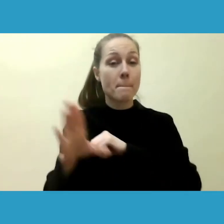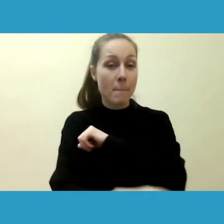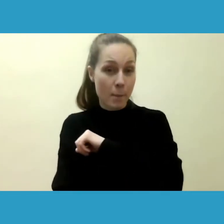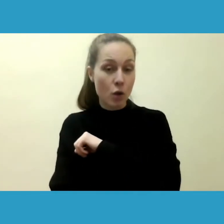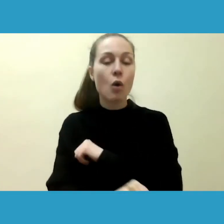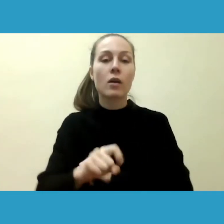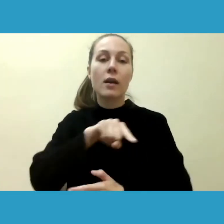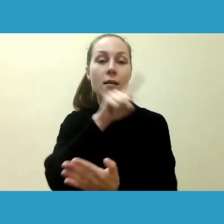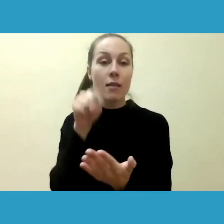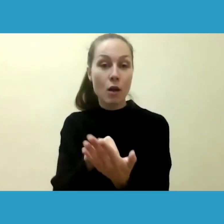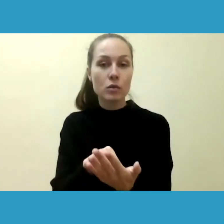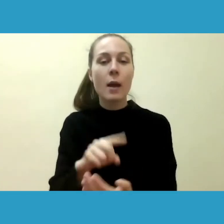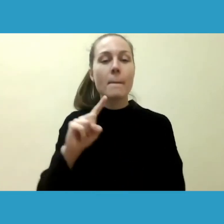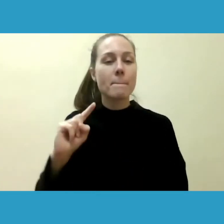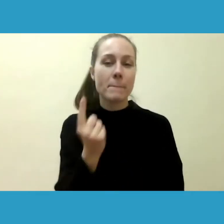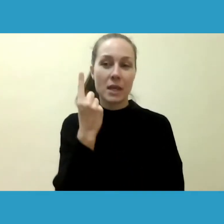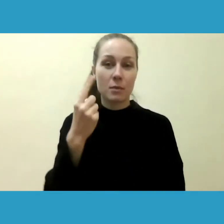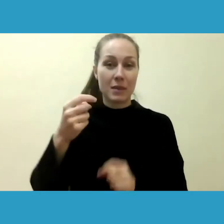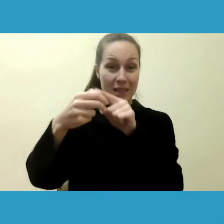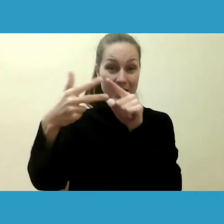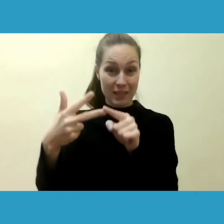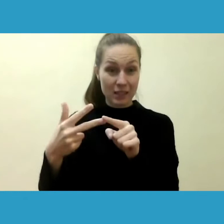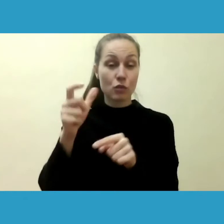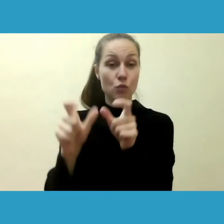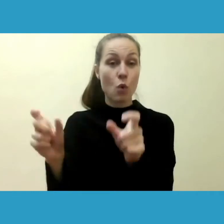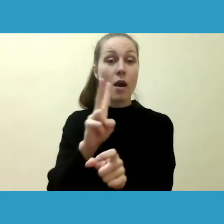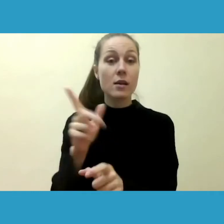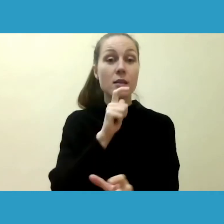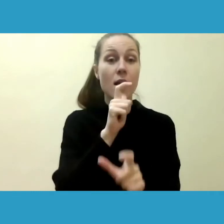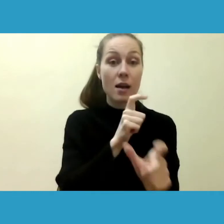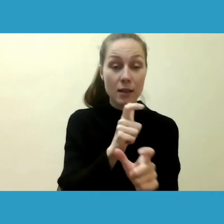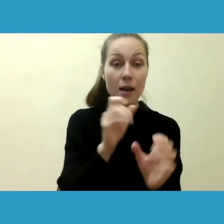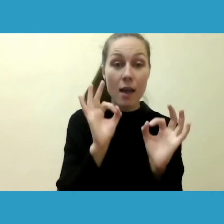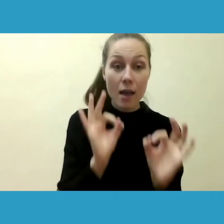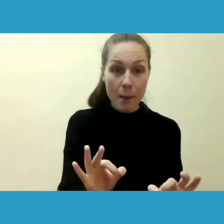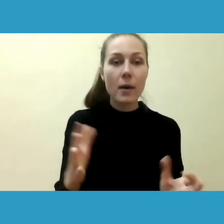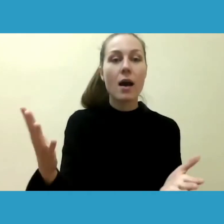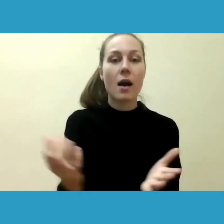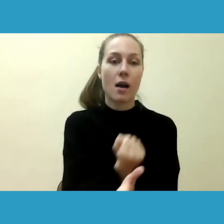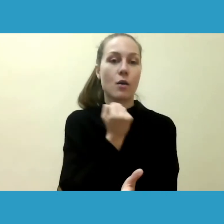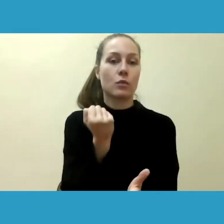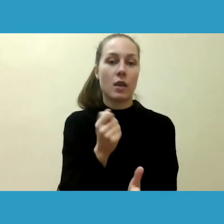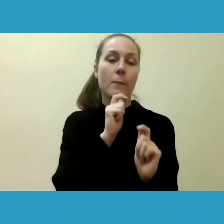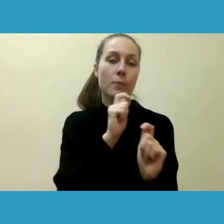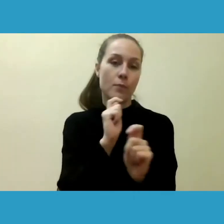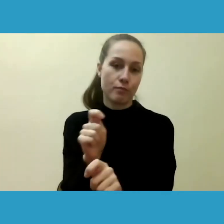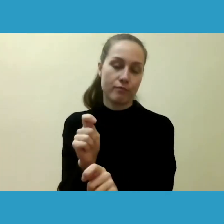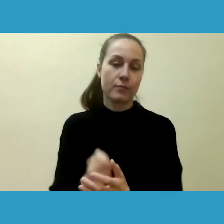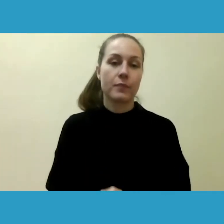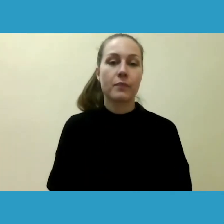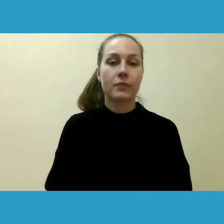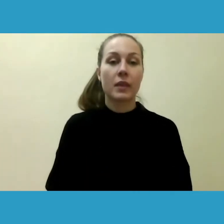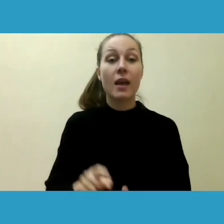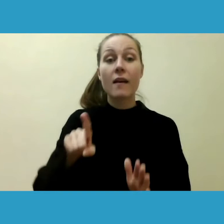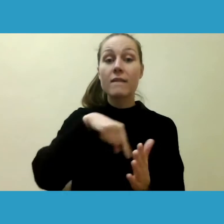contest, as at the very end of the discussion, I will give a question, and the first